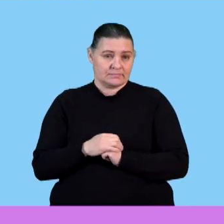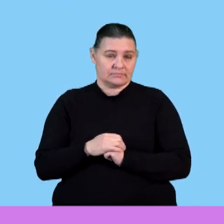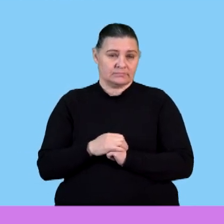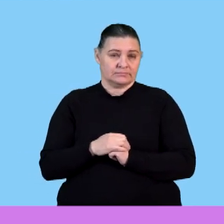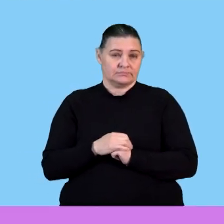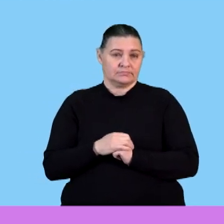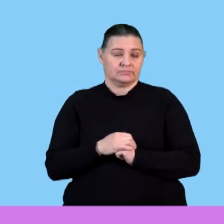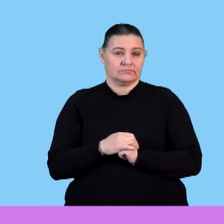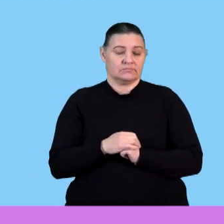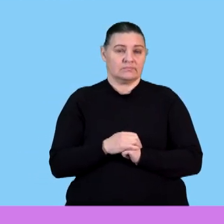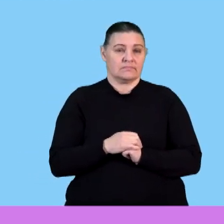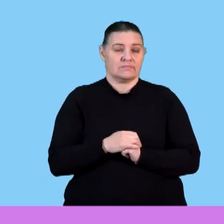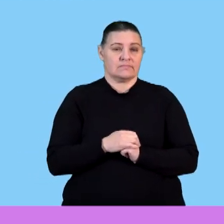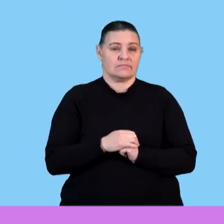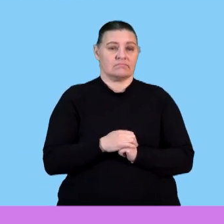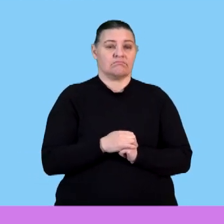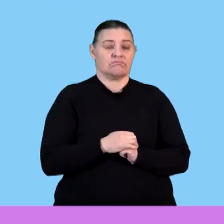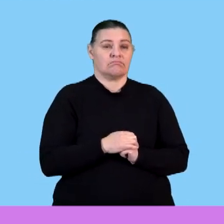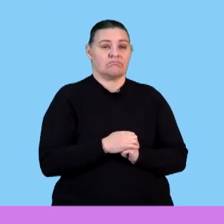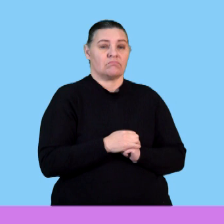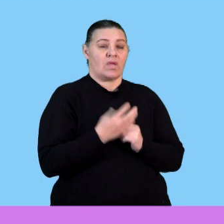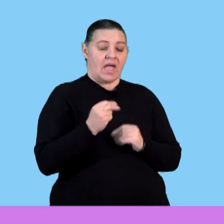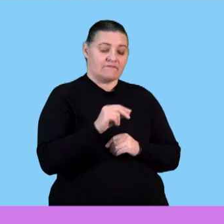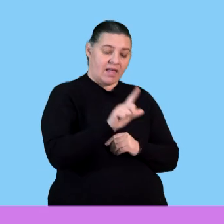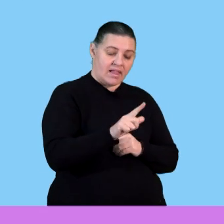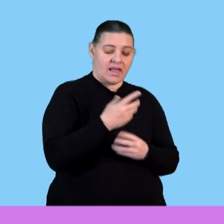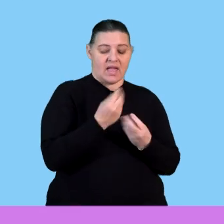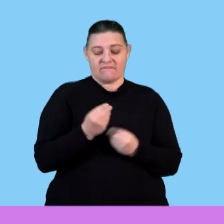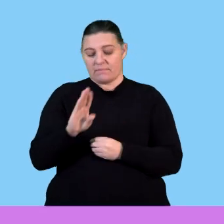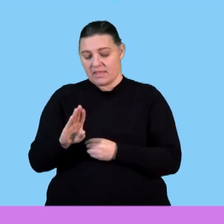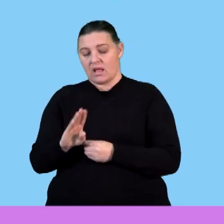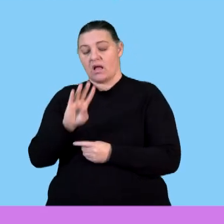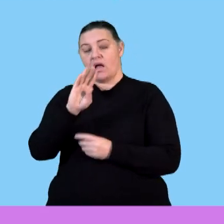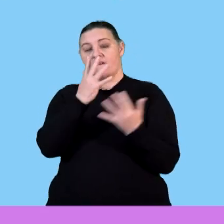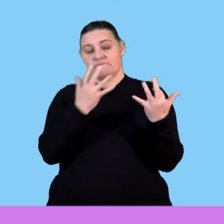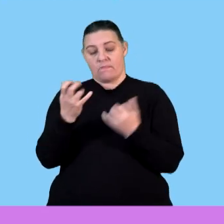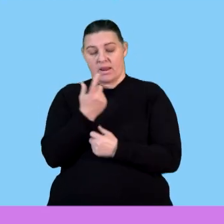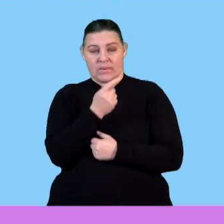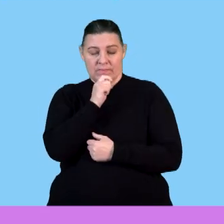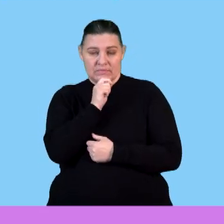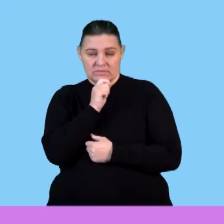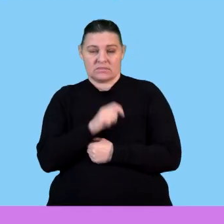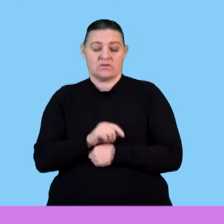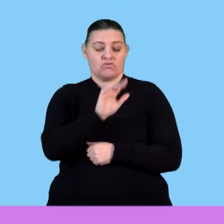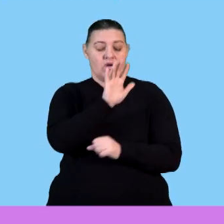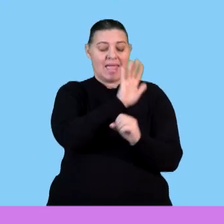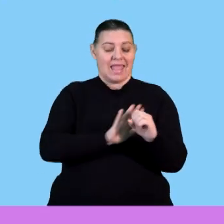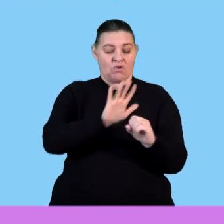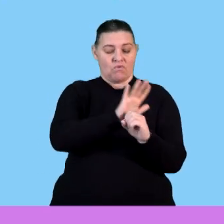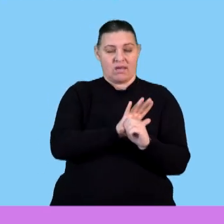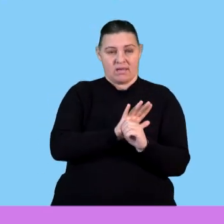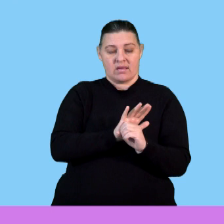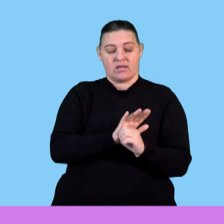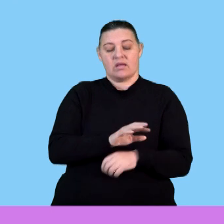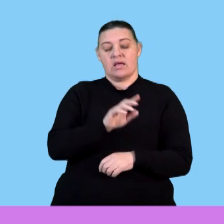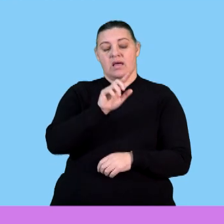long, multiplied again by the 15. There it is, in case we forgot where it was. All right, because remember, each